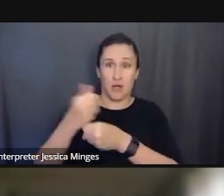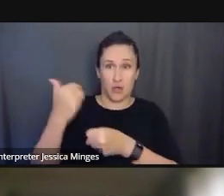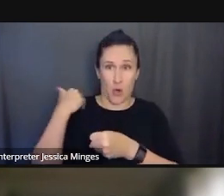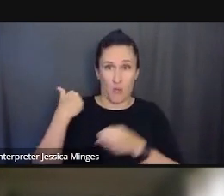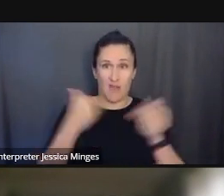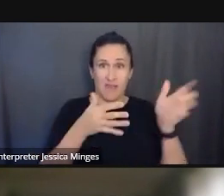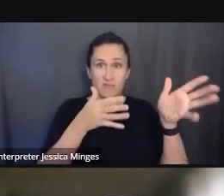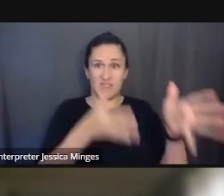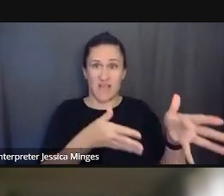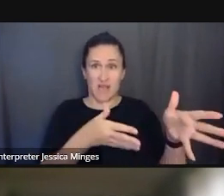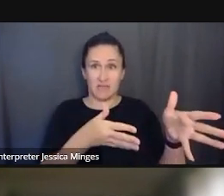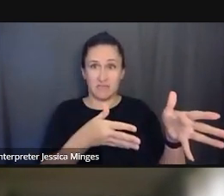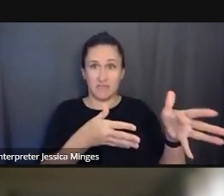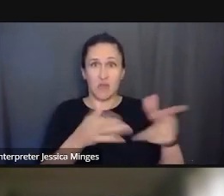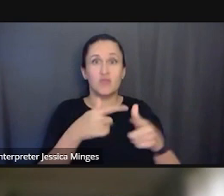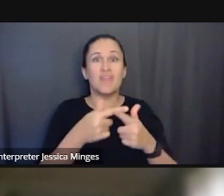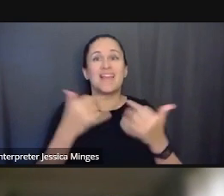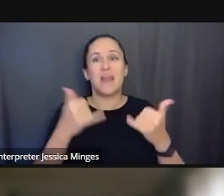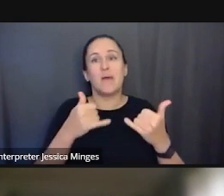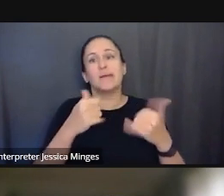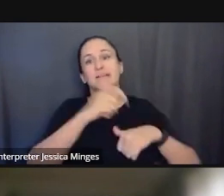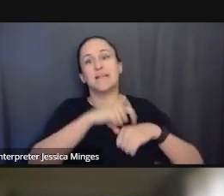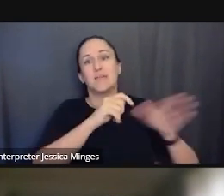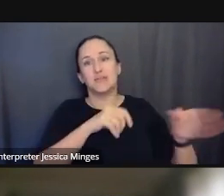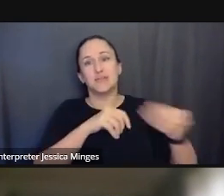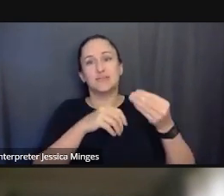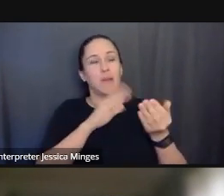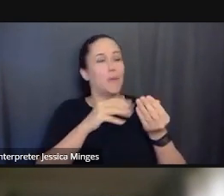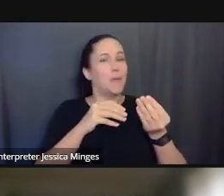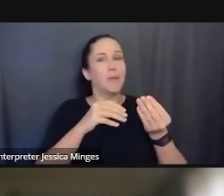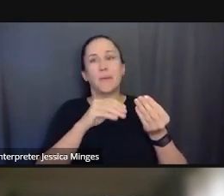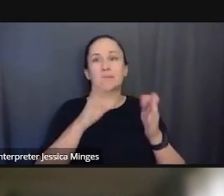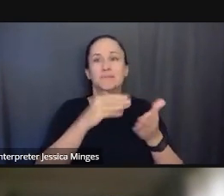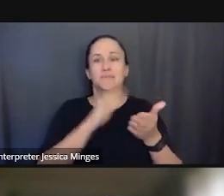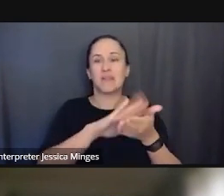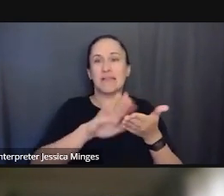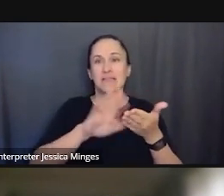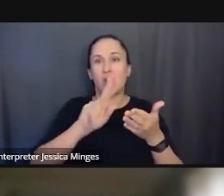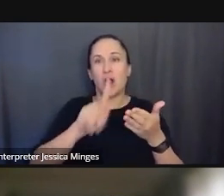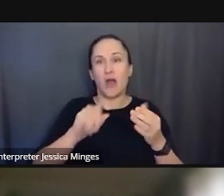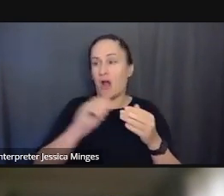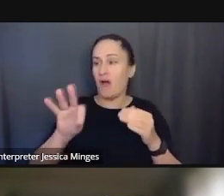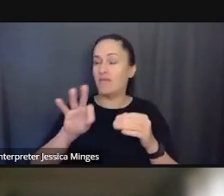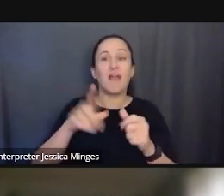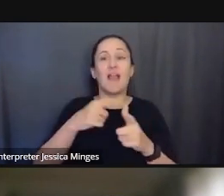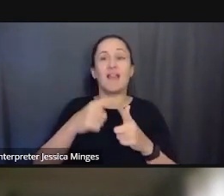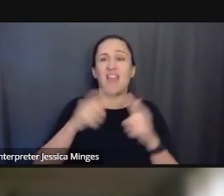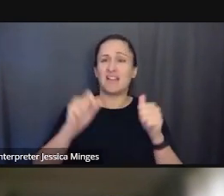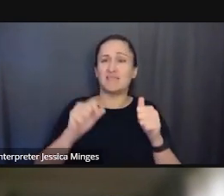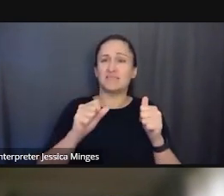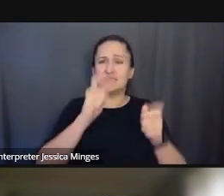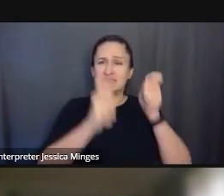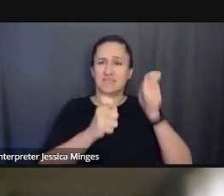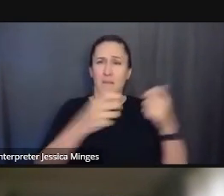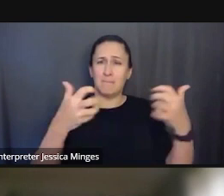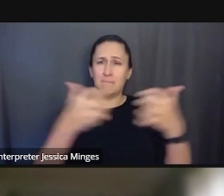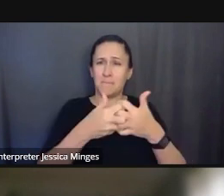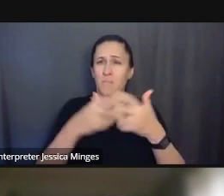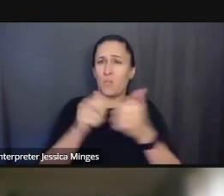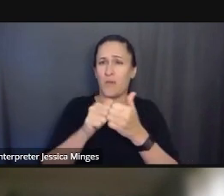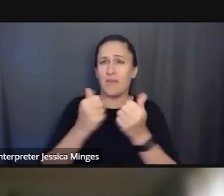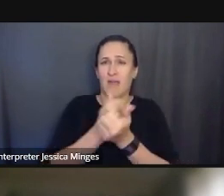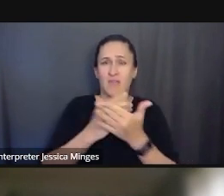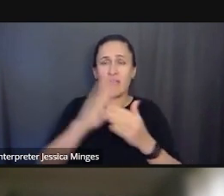sat. So it was time to dust it off, also to realign it with some of the modifications to our